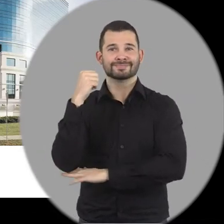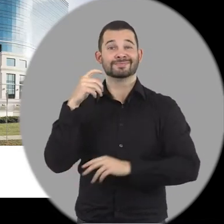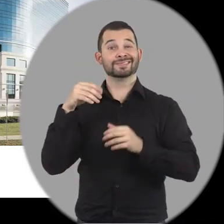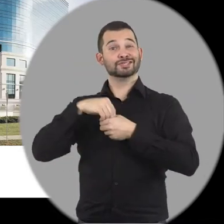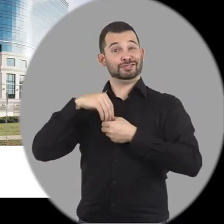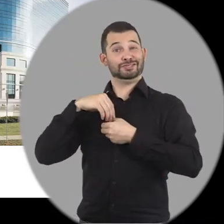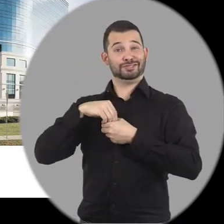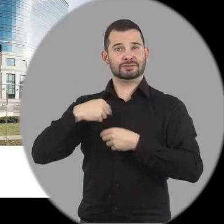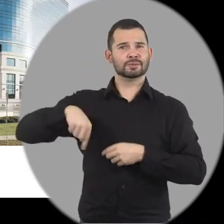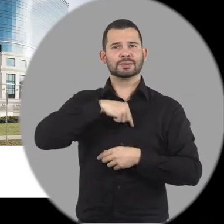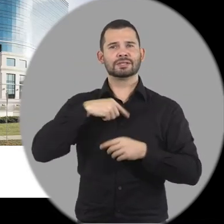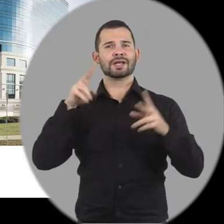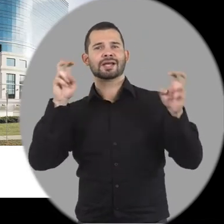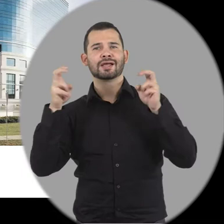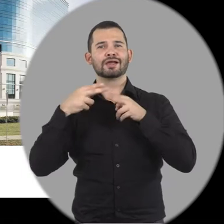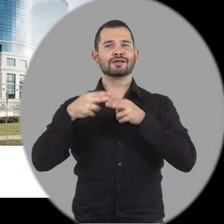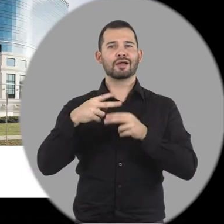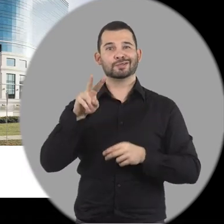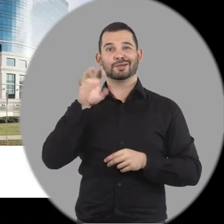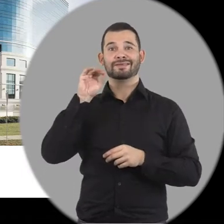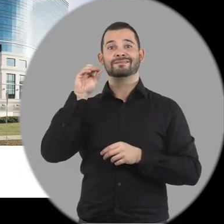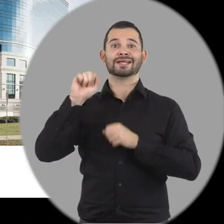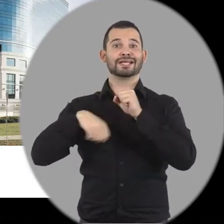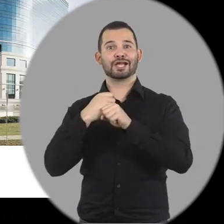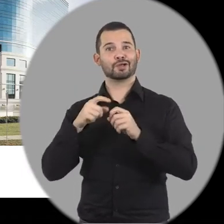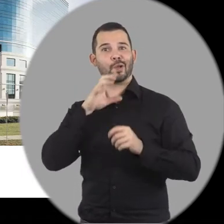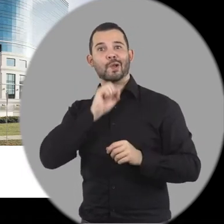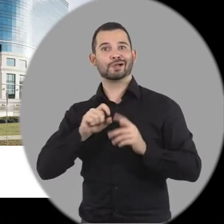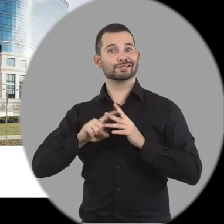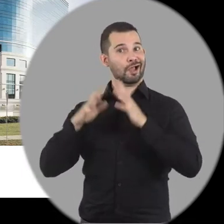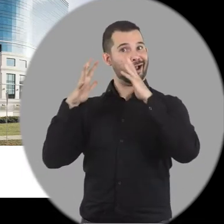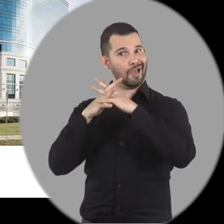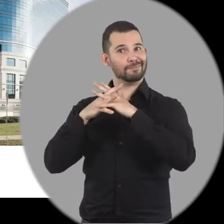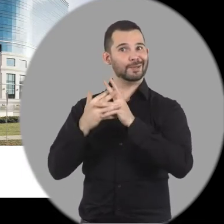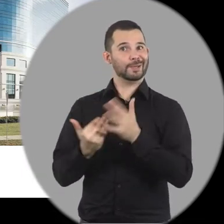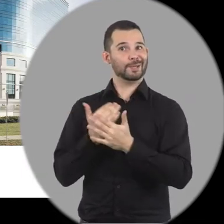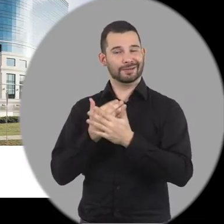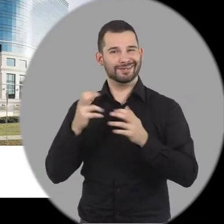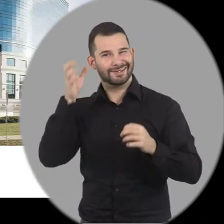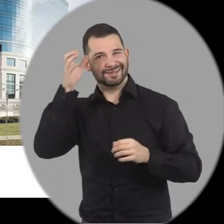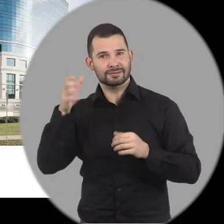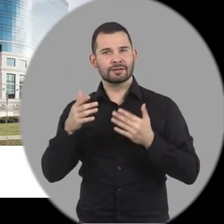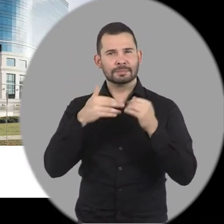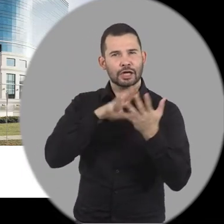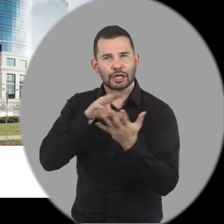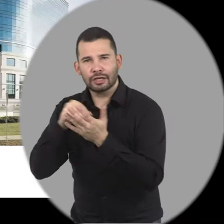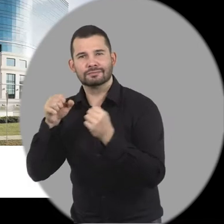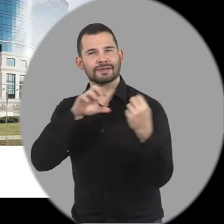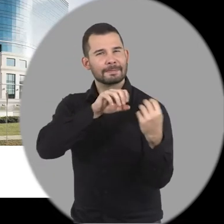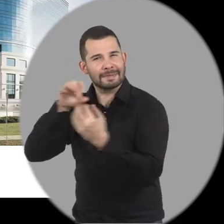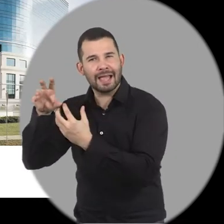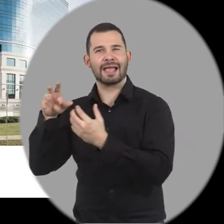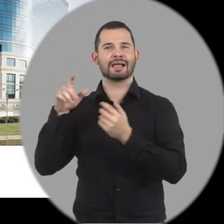referred to ourselves as a 250-year-old startup with the same needs to be responsive to our customers, learn through market feedback, make